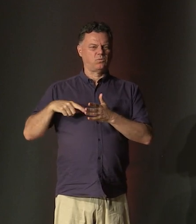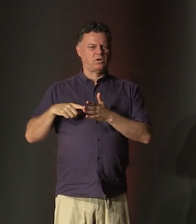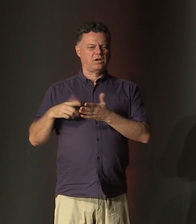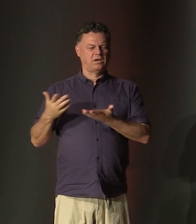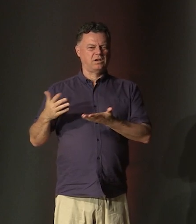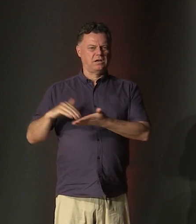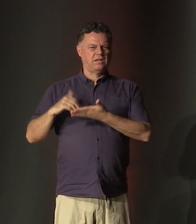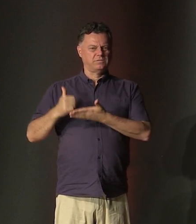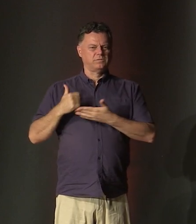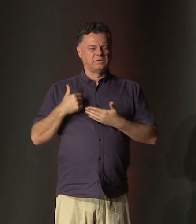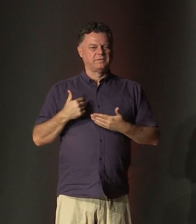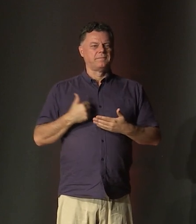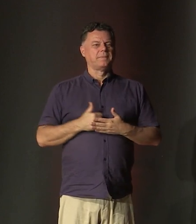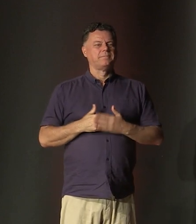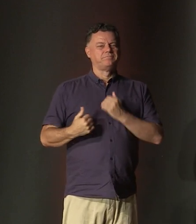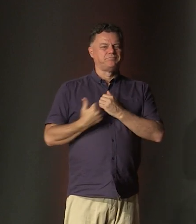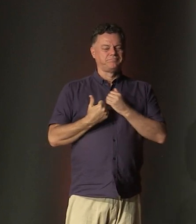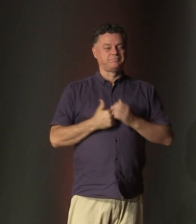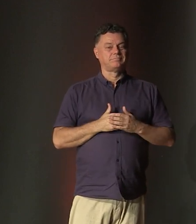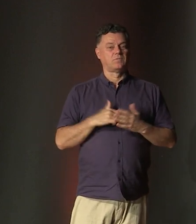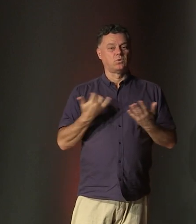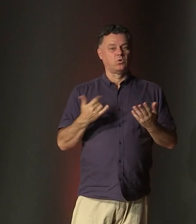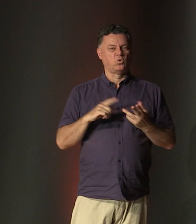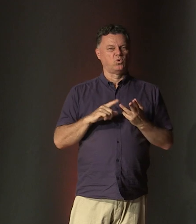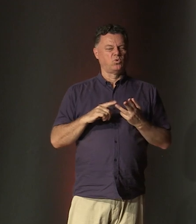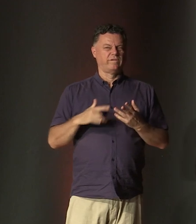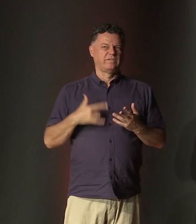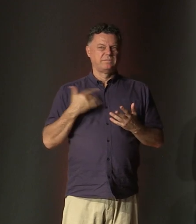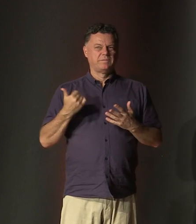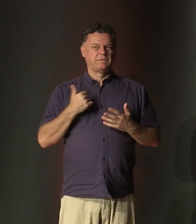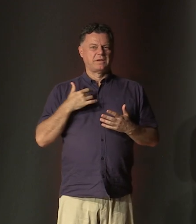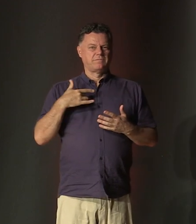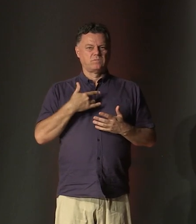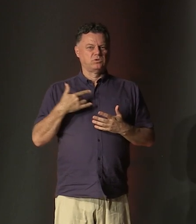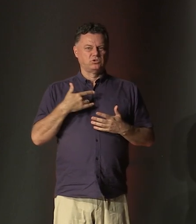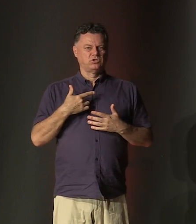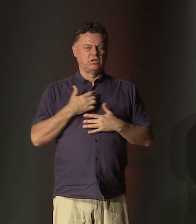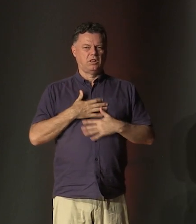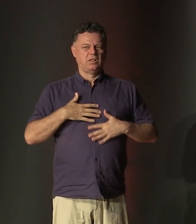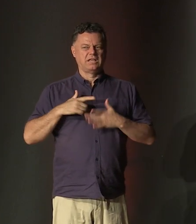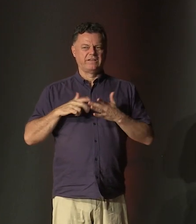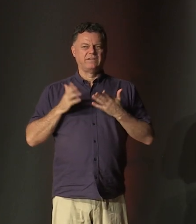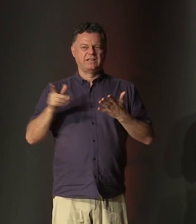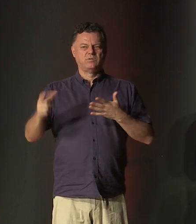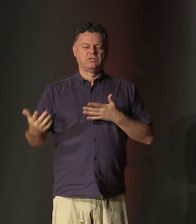in, our very difficult emotions will be too overwhelming.